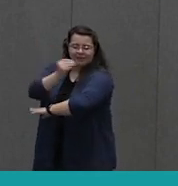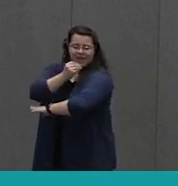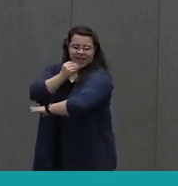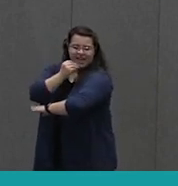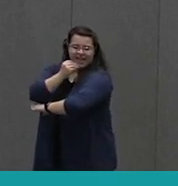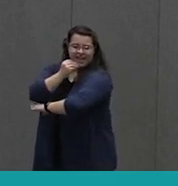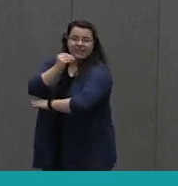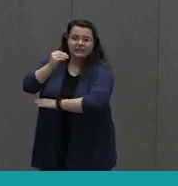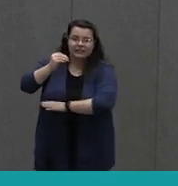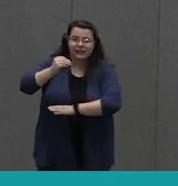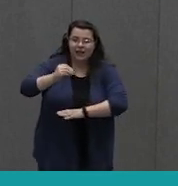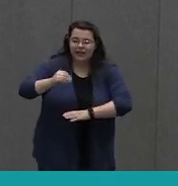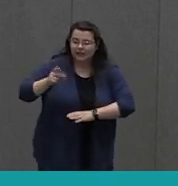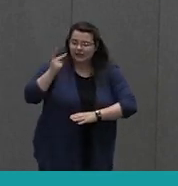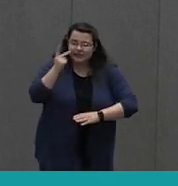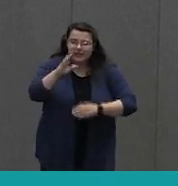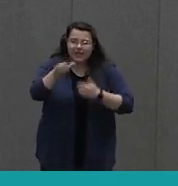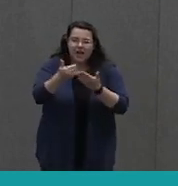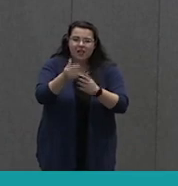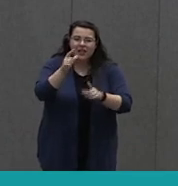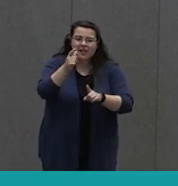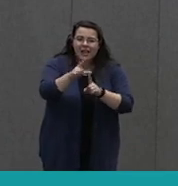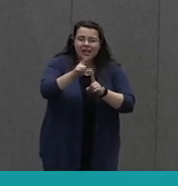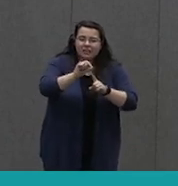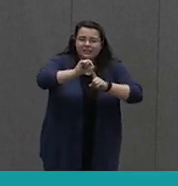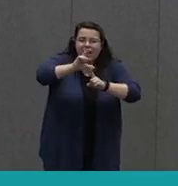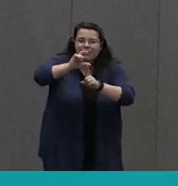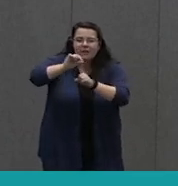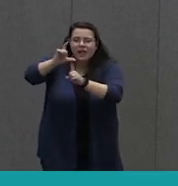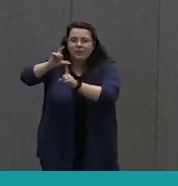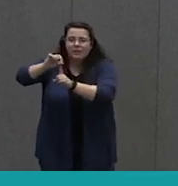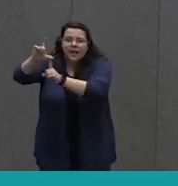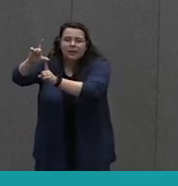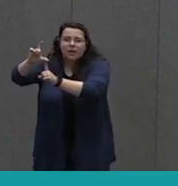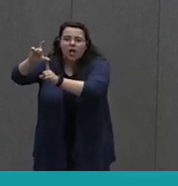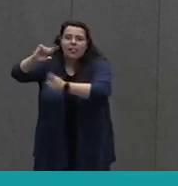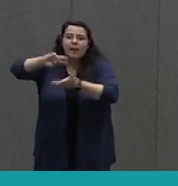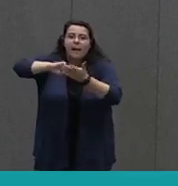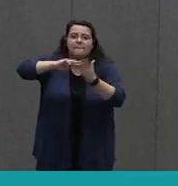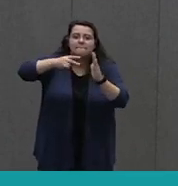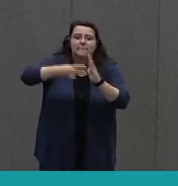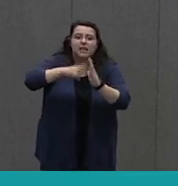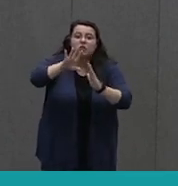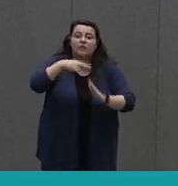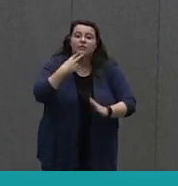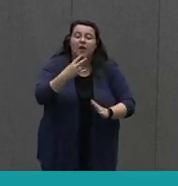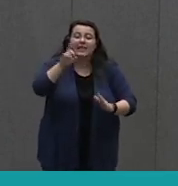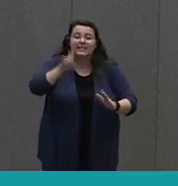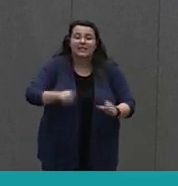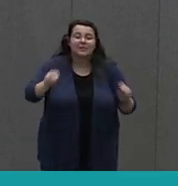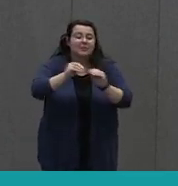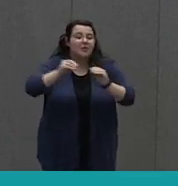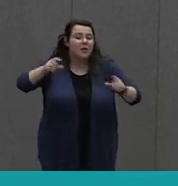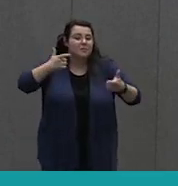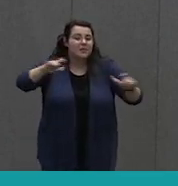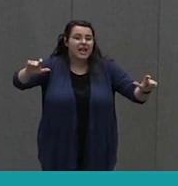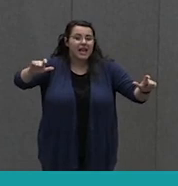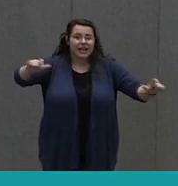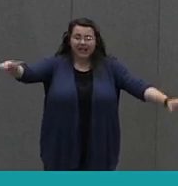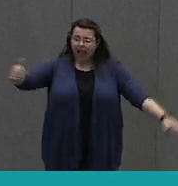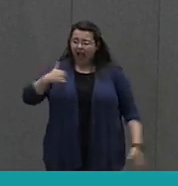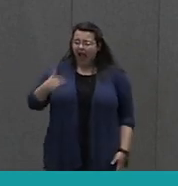question. Who am I? You see how I changed my voice and my face? I've